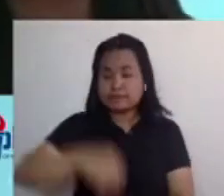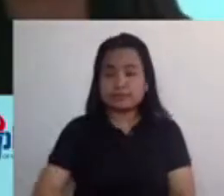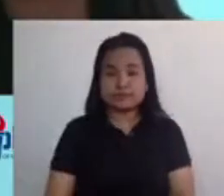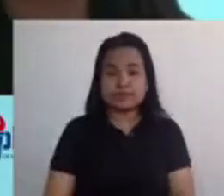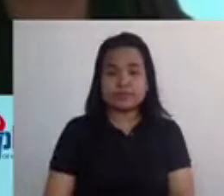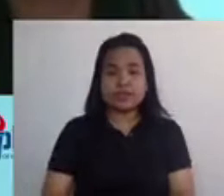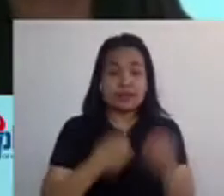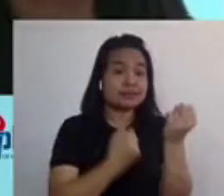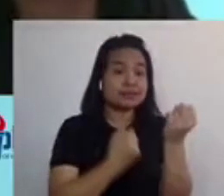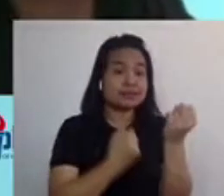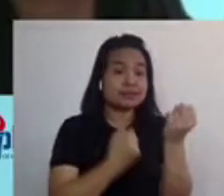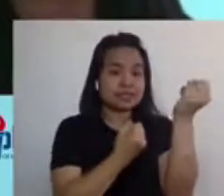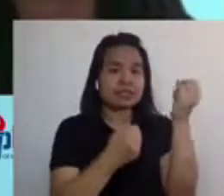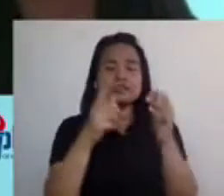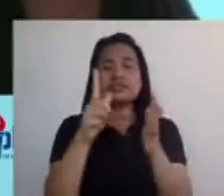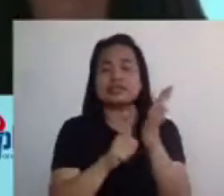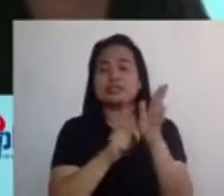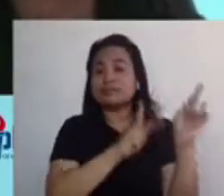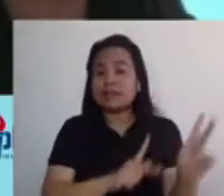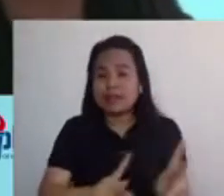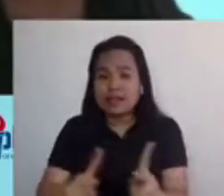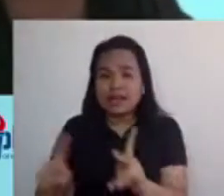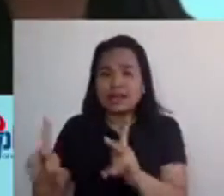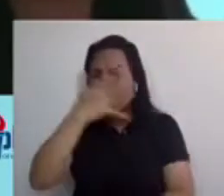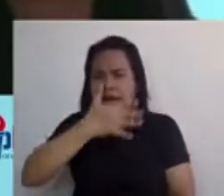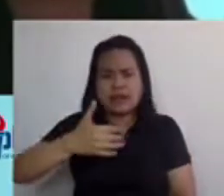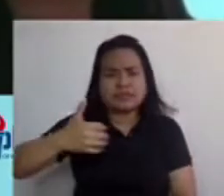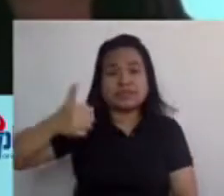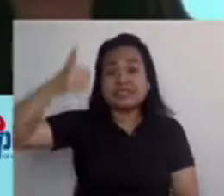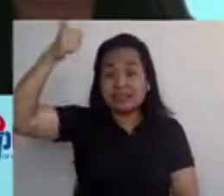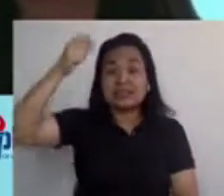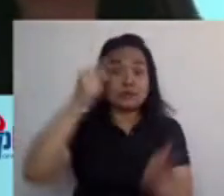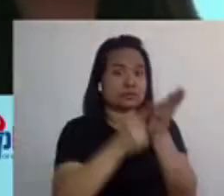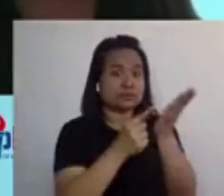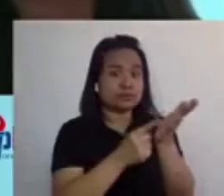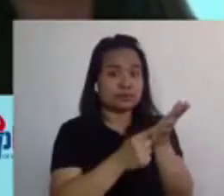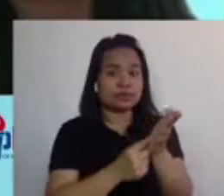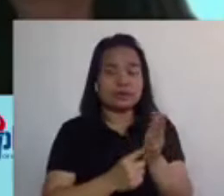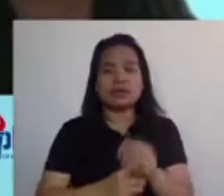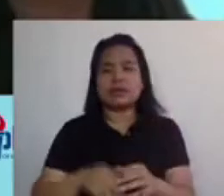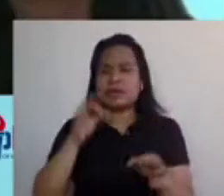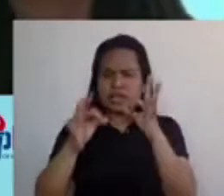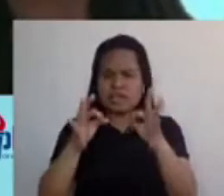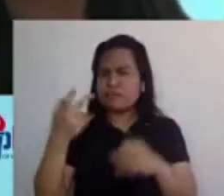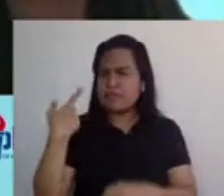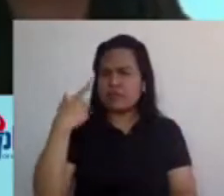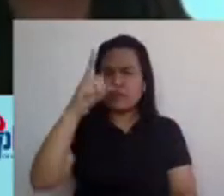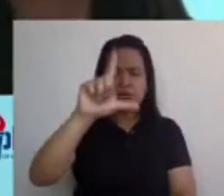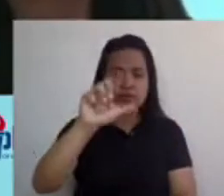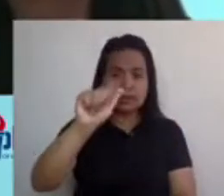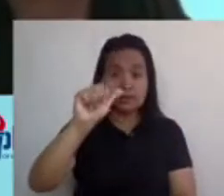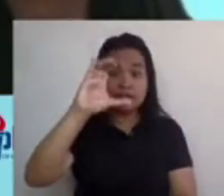lesson plans will equate to an outstanding performance. If you have minutes of LAC sessions that talk about